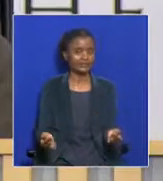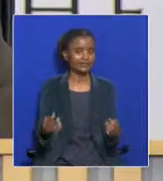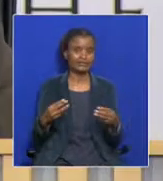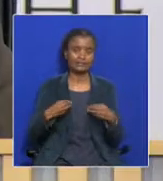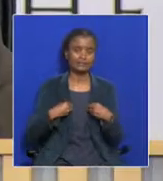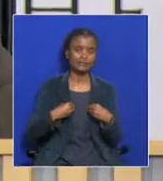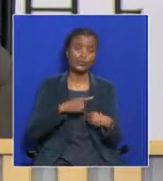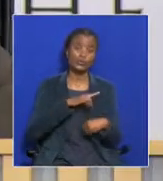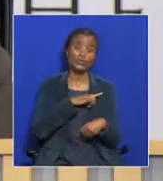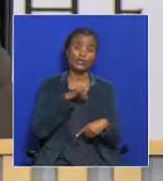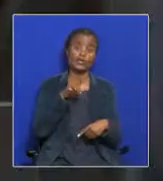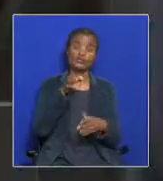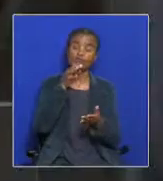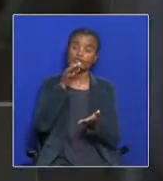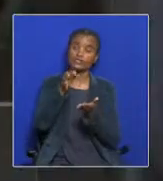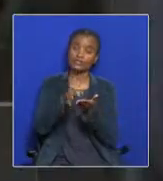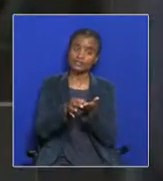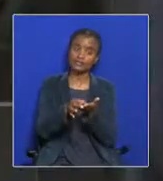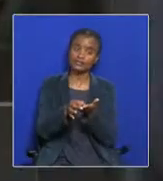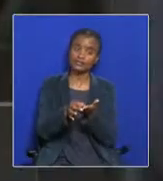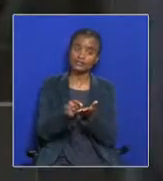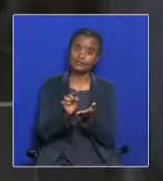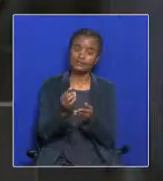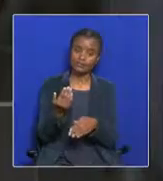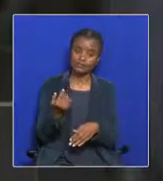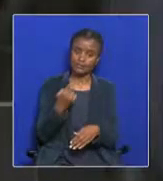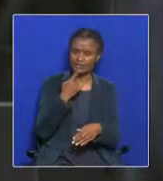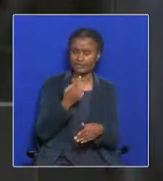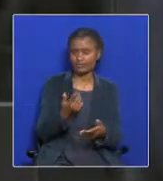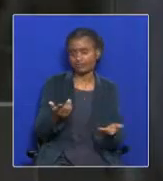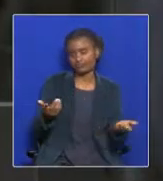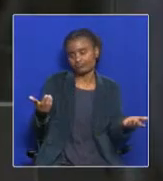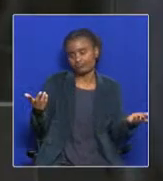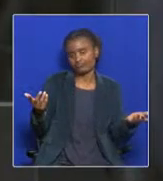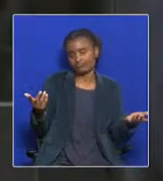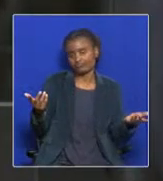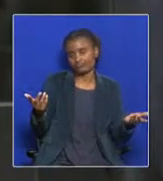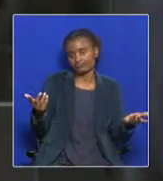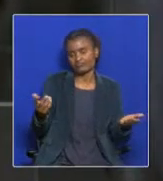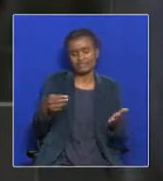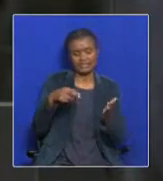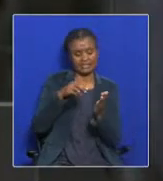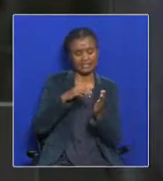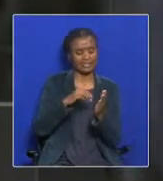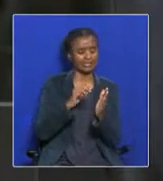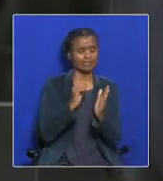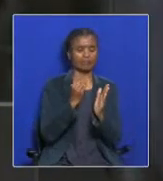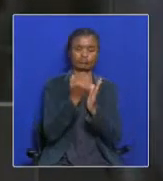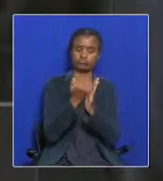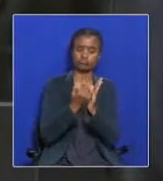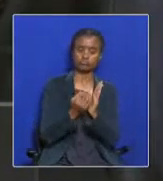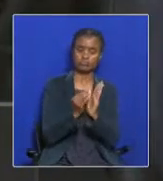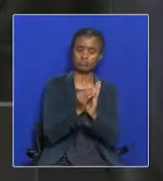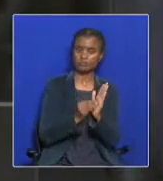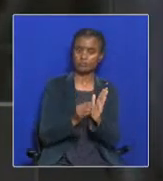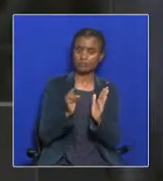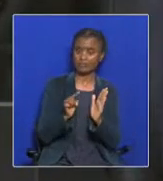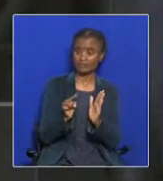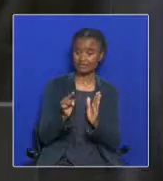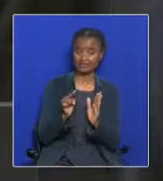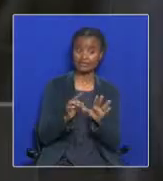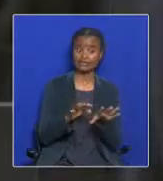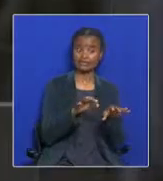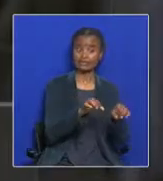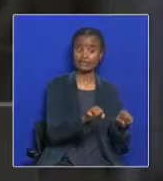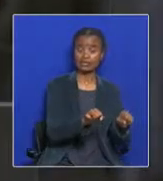justification as suggesting there's no point in having this requirement for these kind of seizures where we are dealing with, I think you